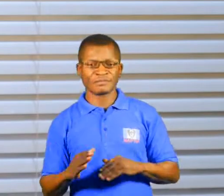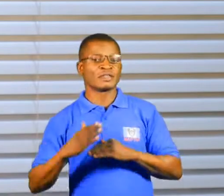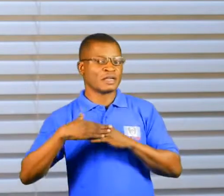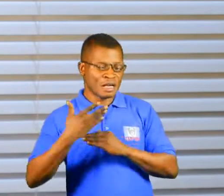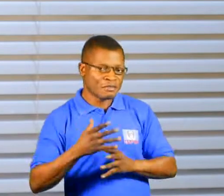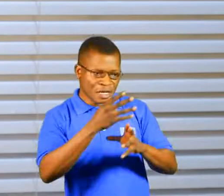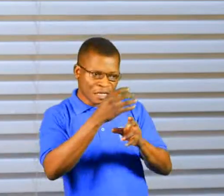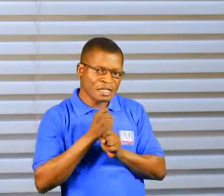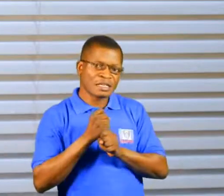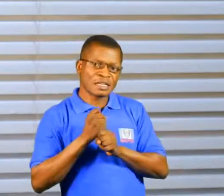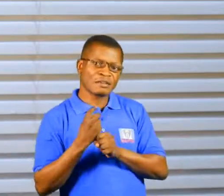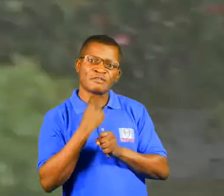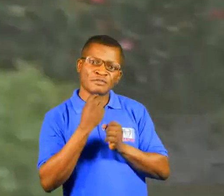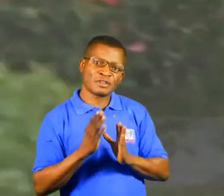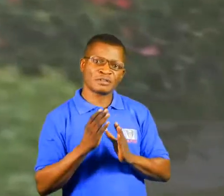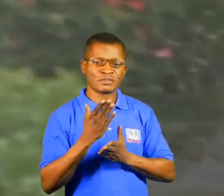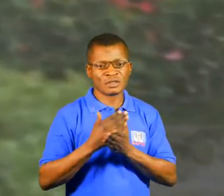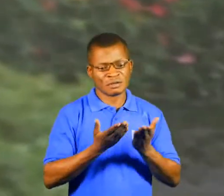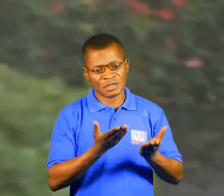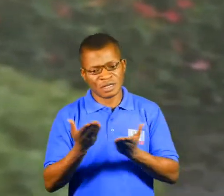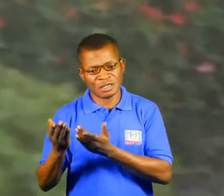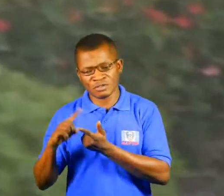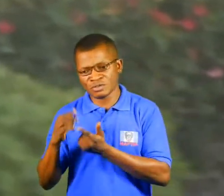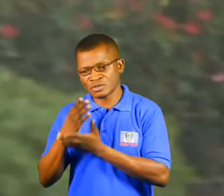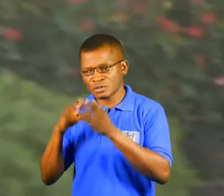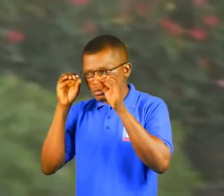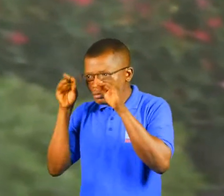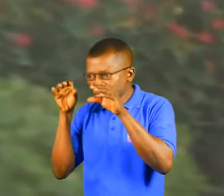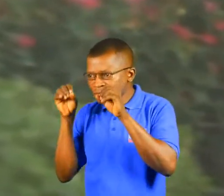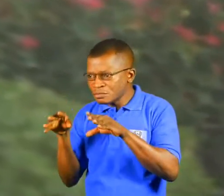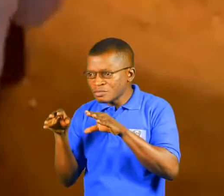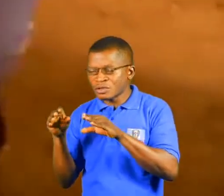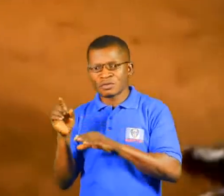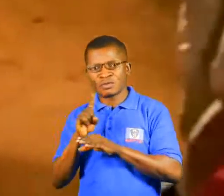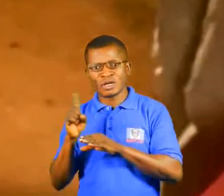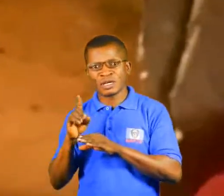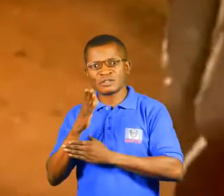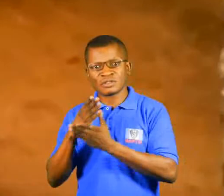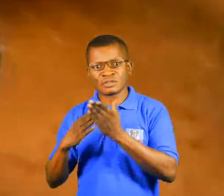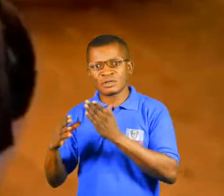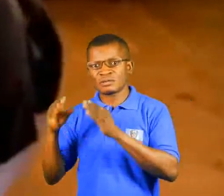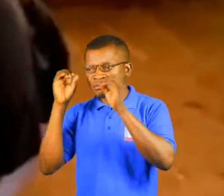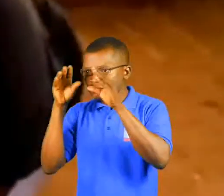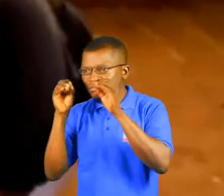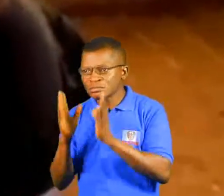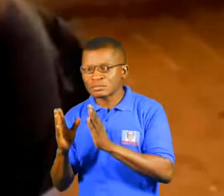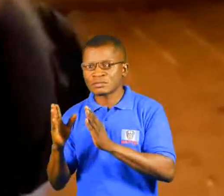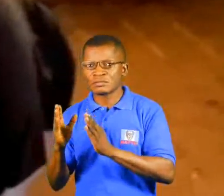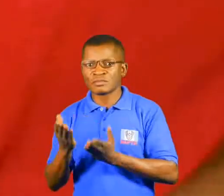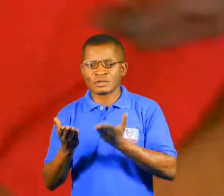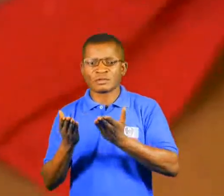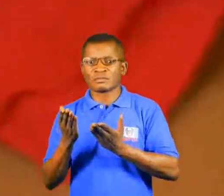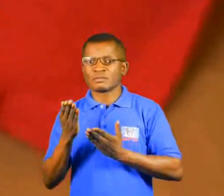then even after they have recruited the victims, some will be taken to shrines, local shrines, where those herbalists are specialists